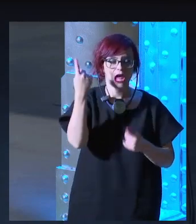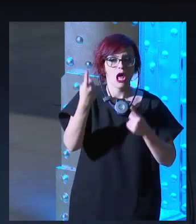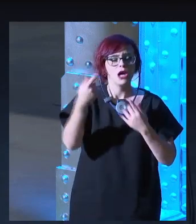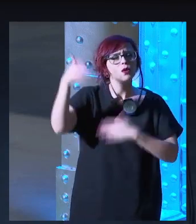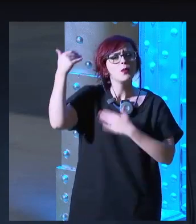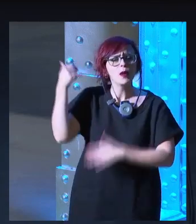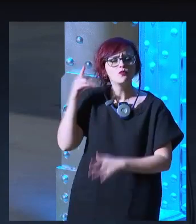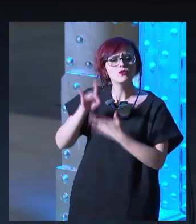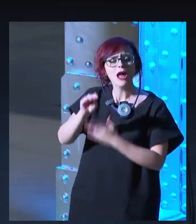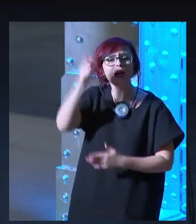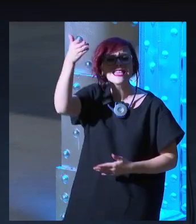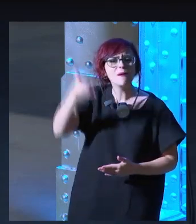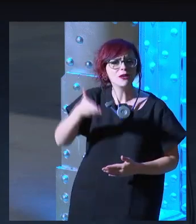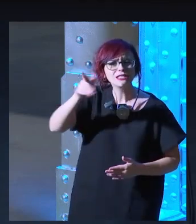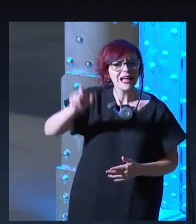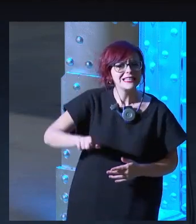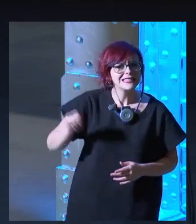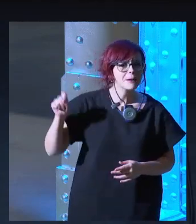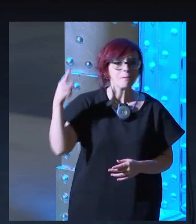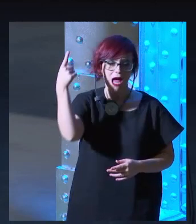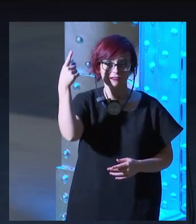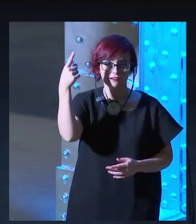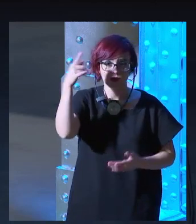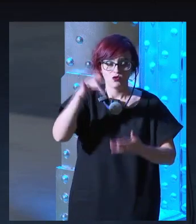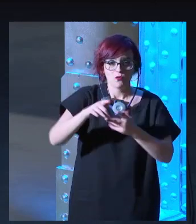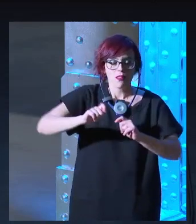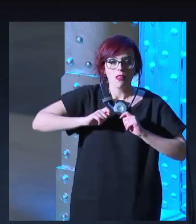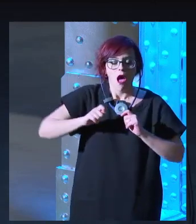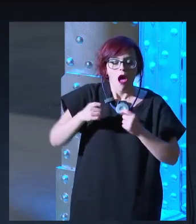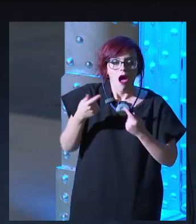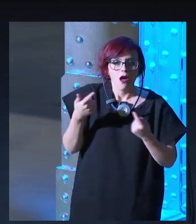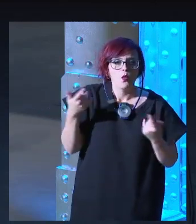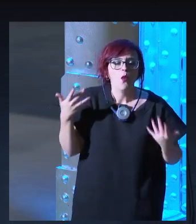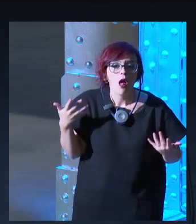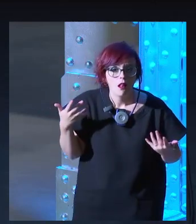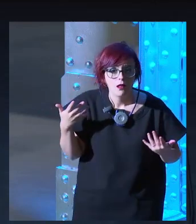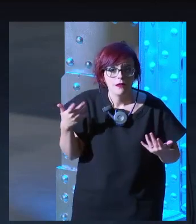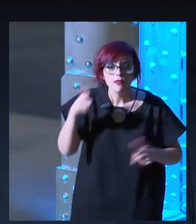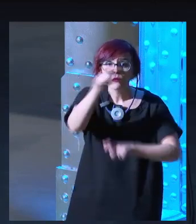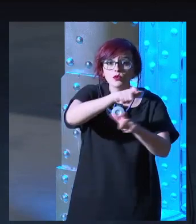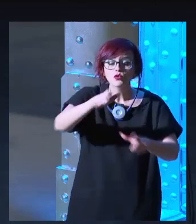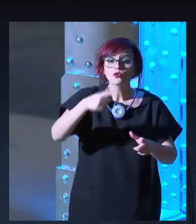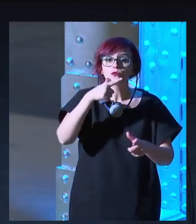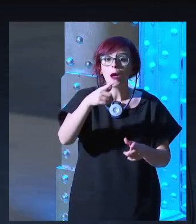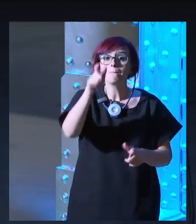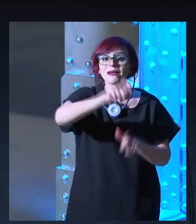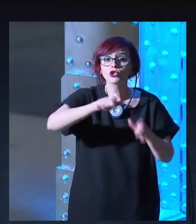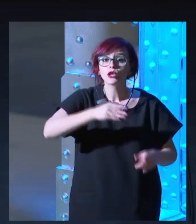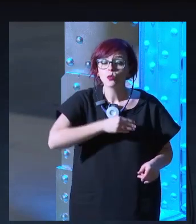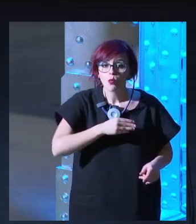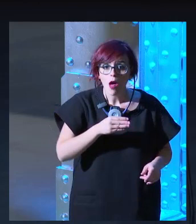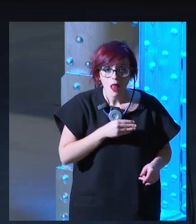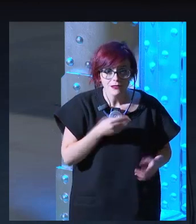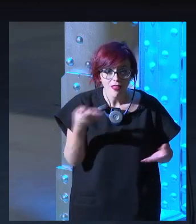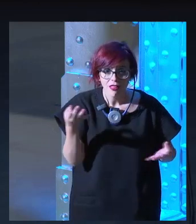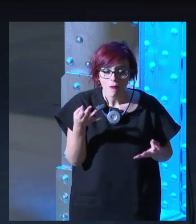that you could pass on to us, and he just said, be kind. Mm-hmm. Which is the opposite of being angry, of course. Mm-hmm. And a little